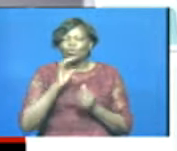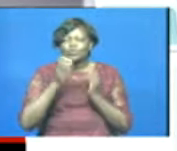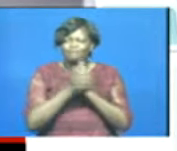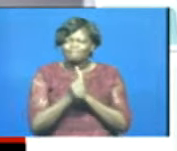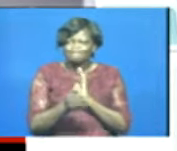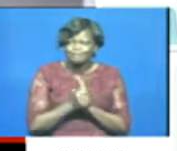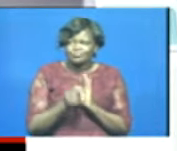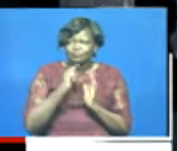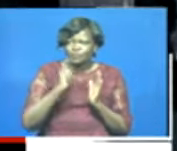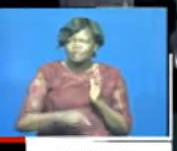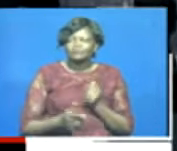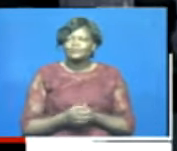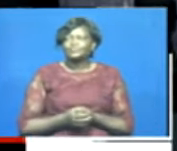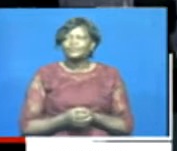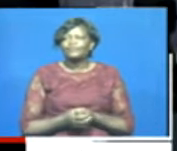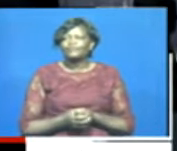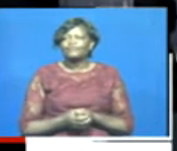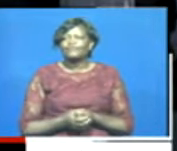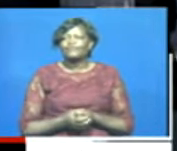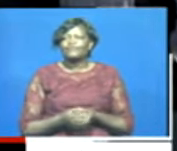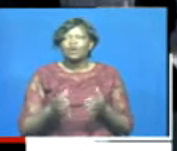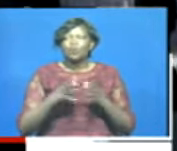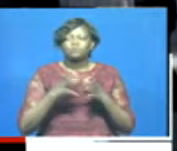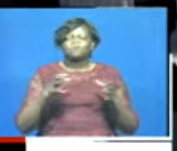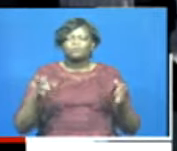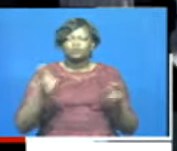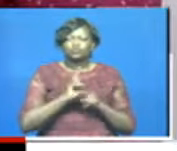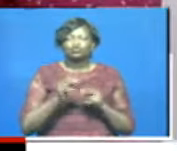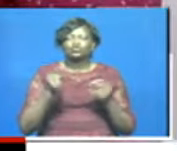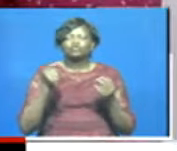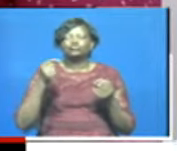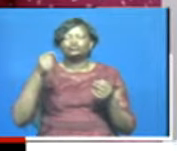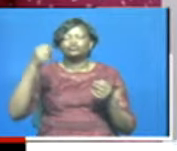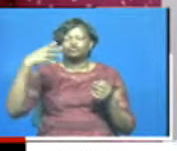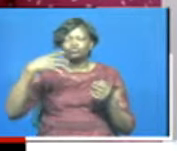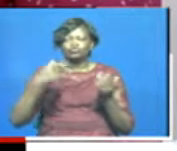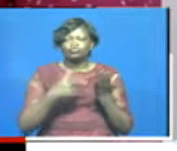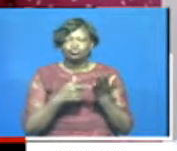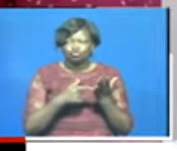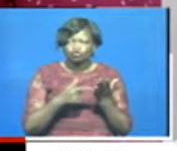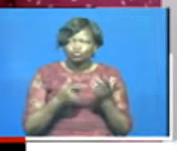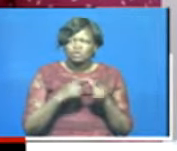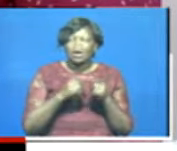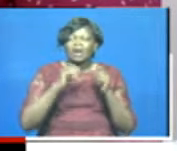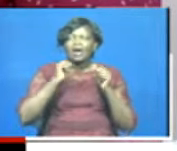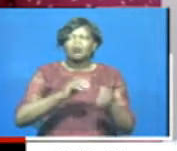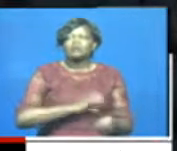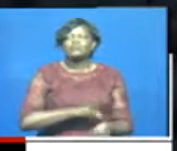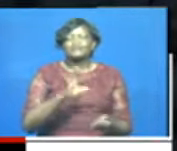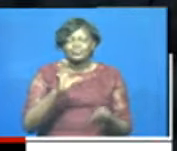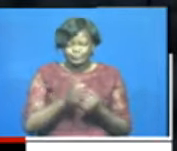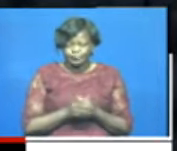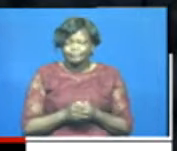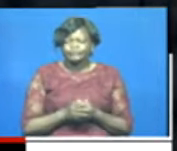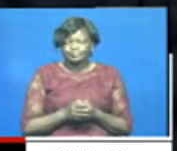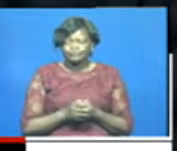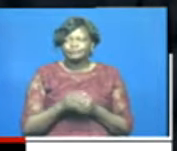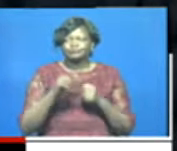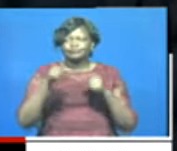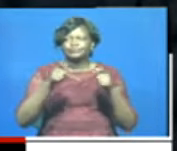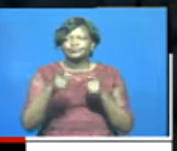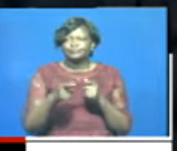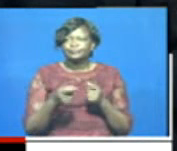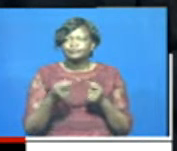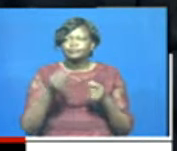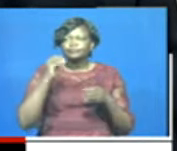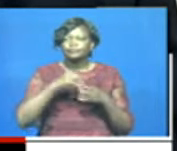fisheries IT systems and expanding the use of electronic technologies can strengthen climate-ready fisheries management. With the kind of investment